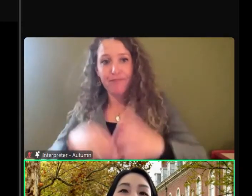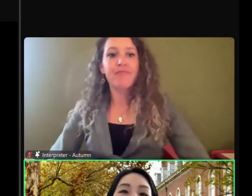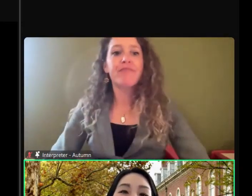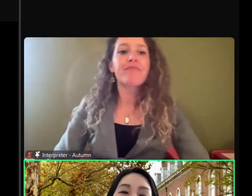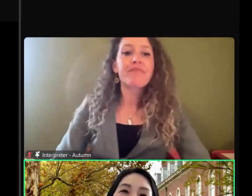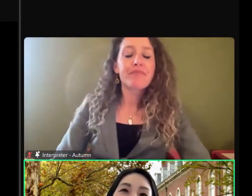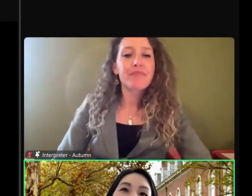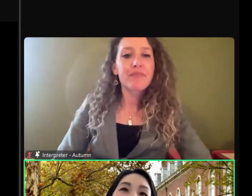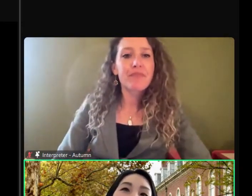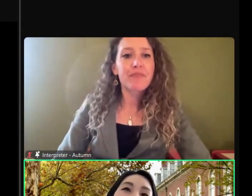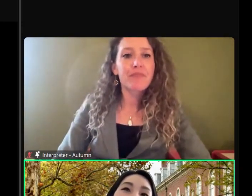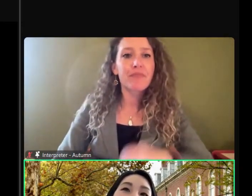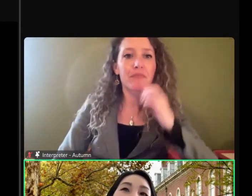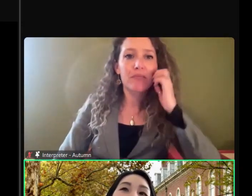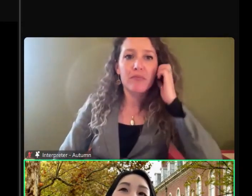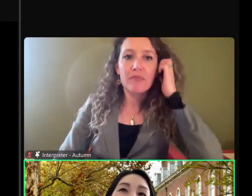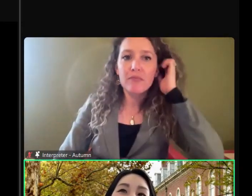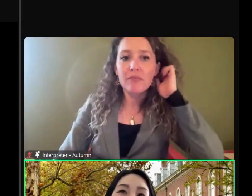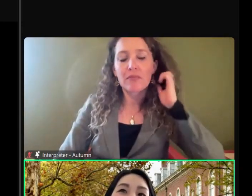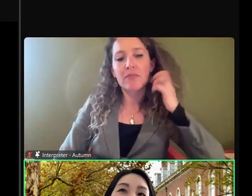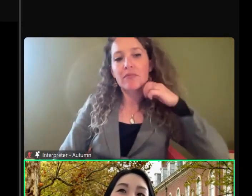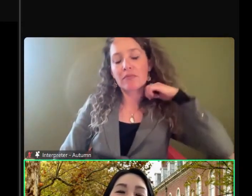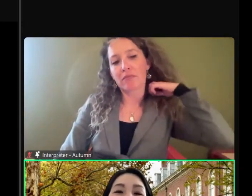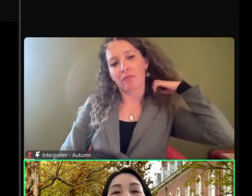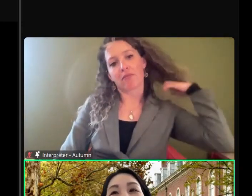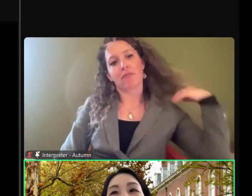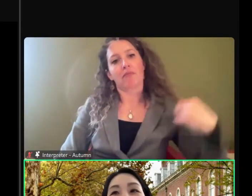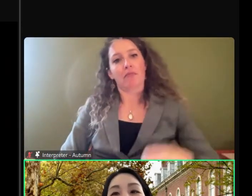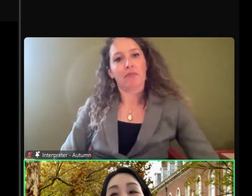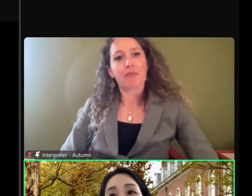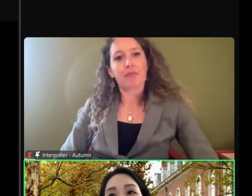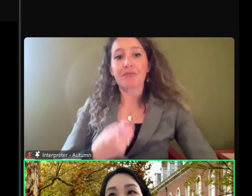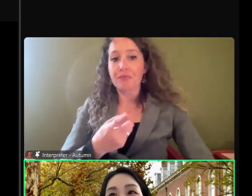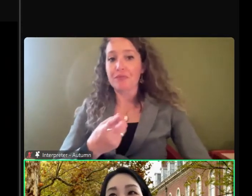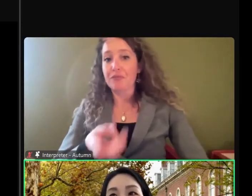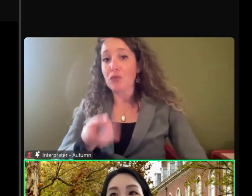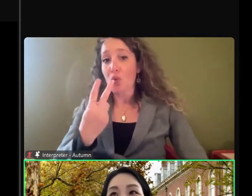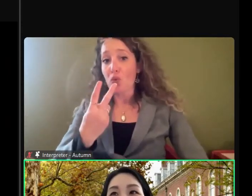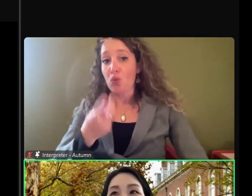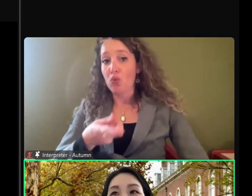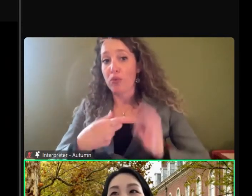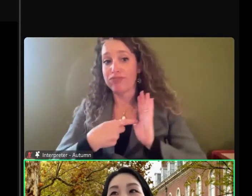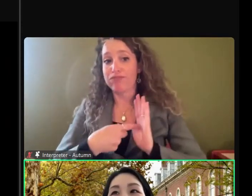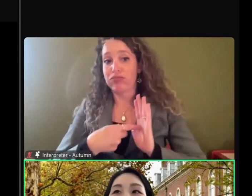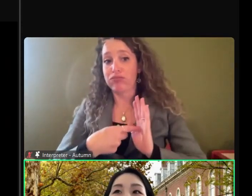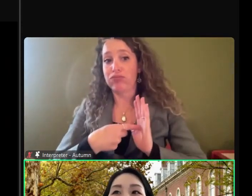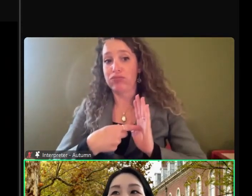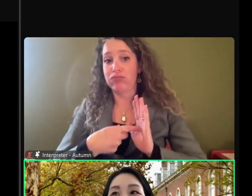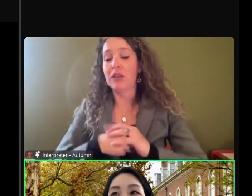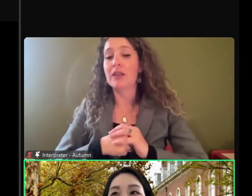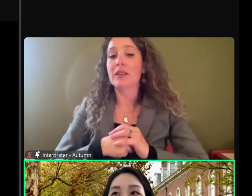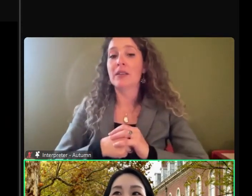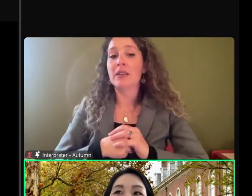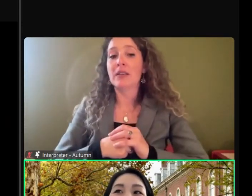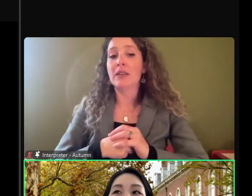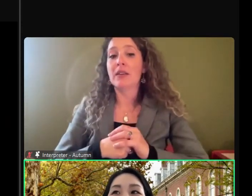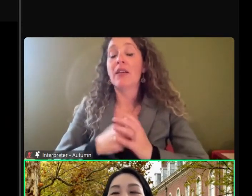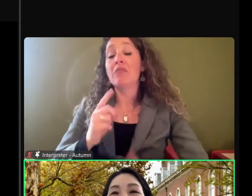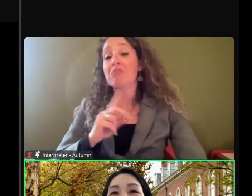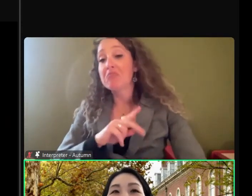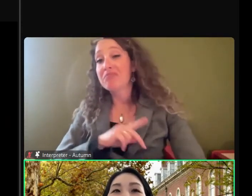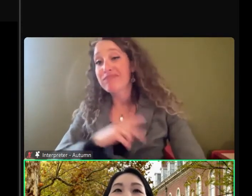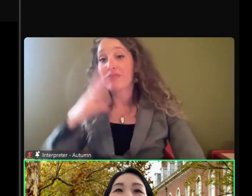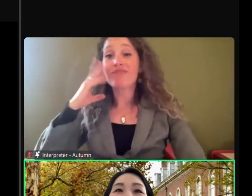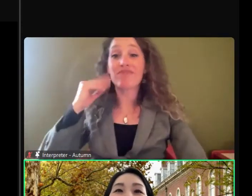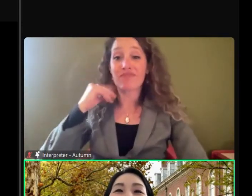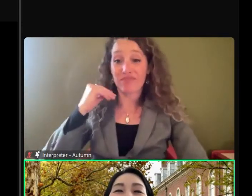Let me share two representative examples from our personal experiences with the healthcare system